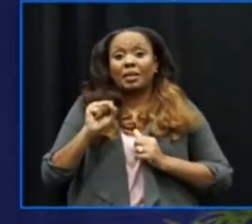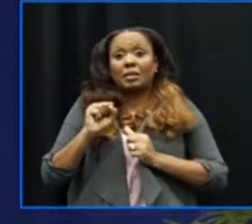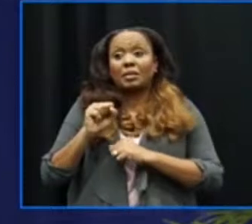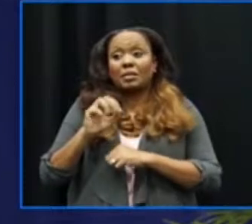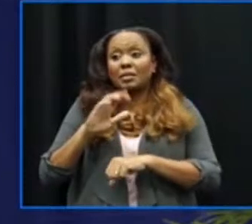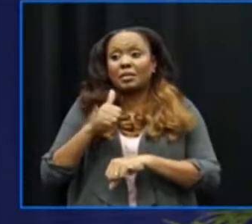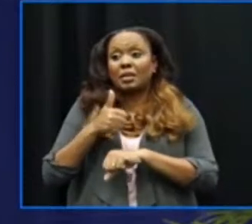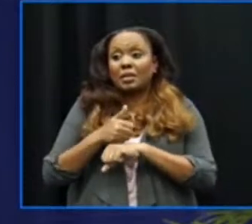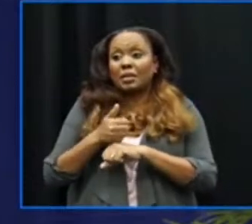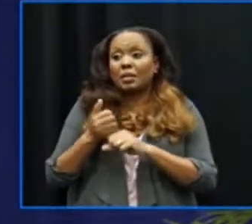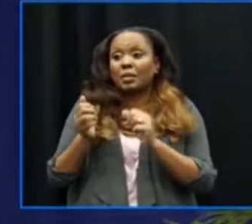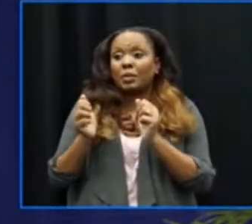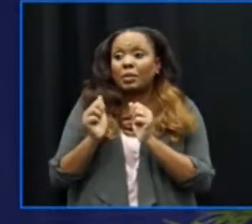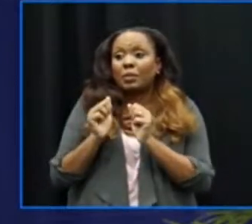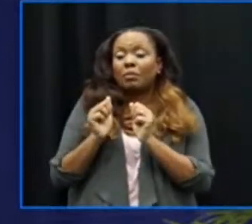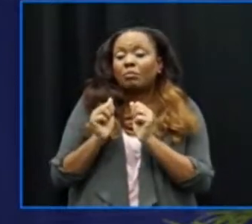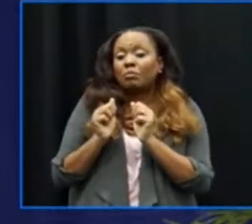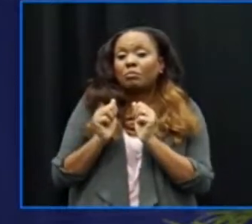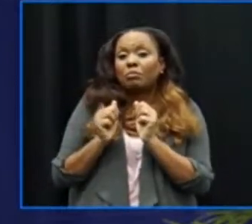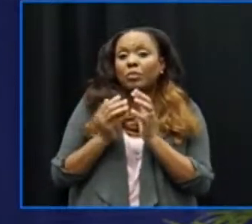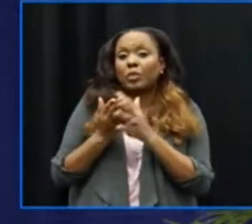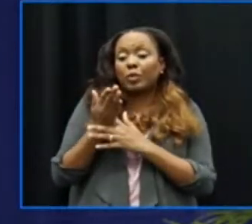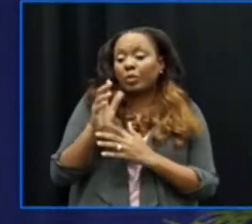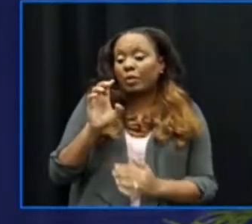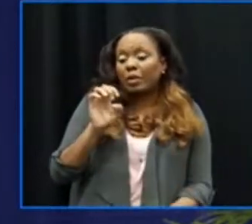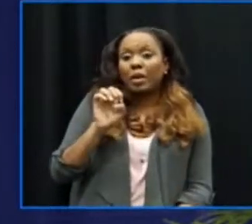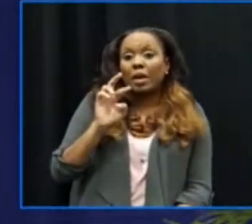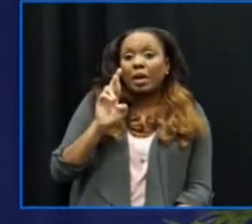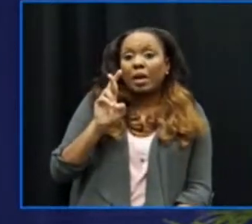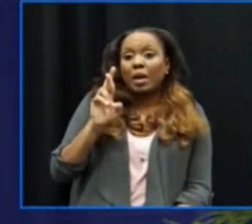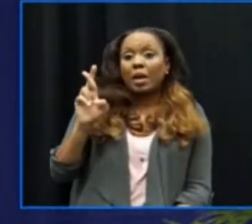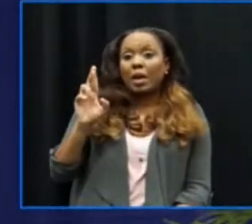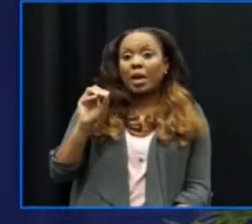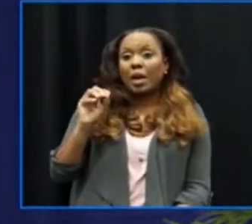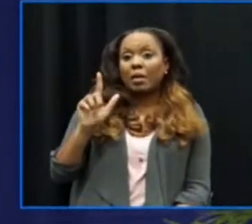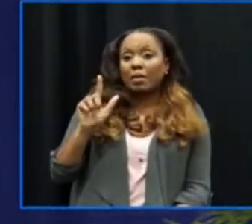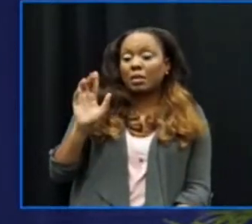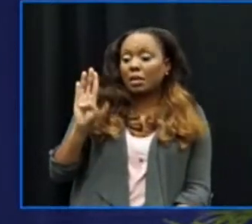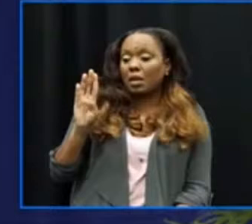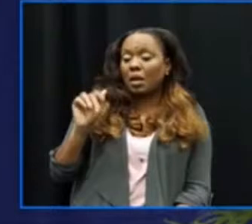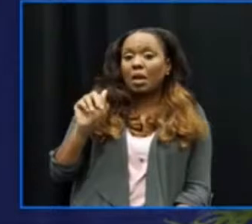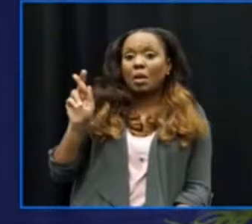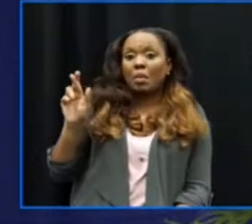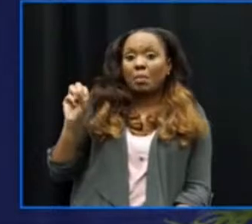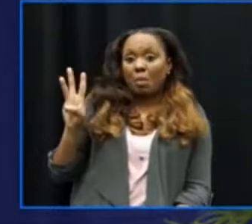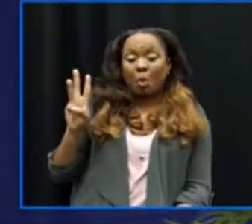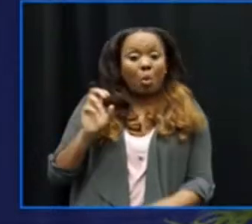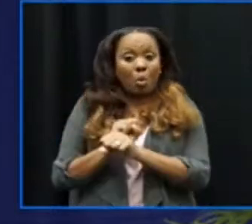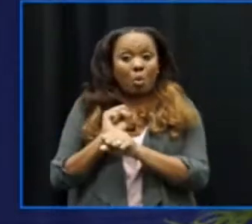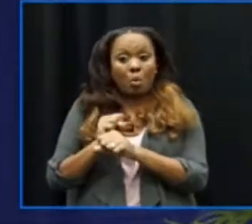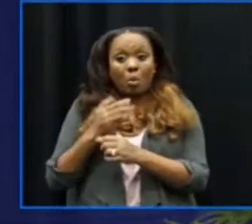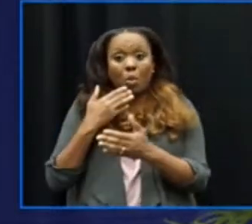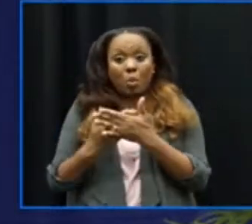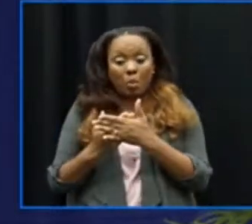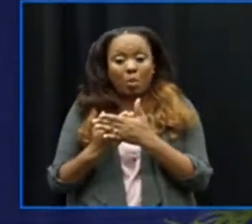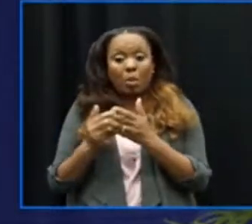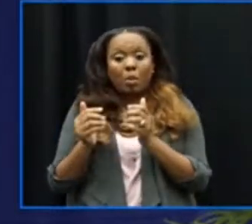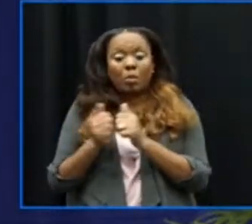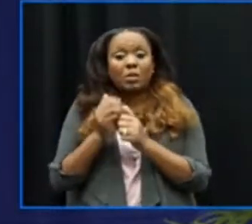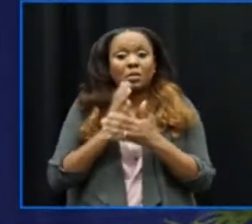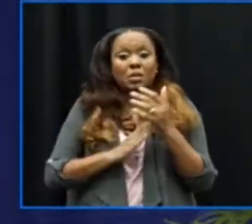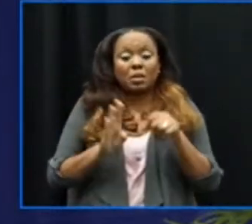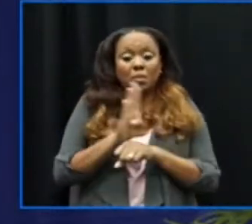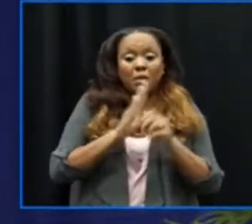in some ways, it has worked well for some Barbadians. And the reality is worked well enough that some Barbadians may not